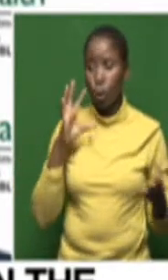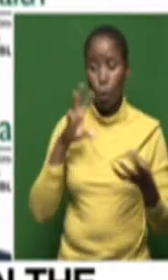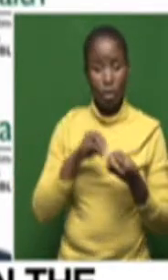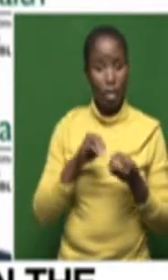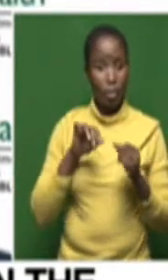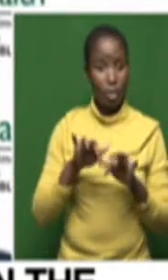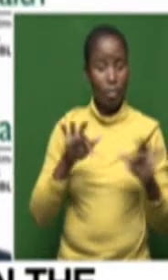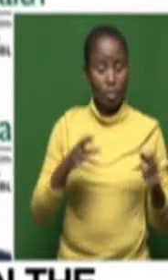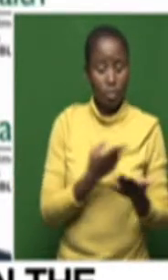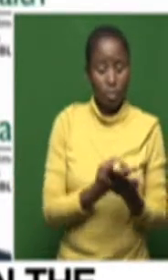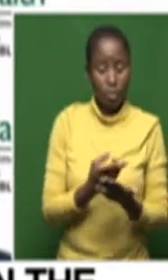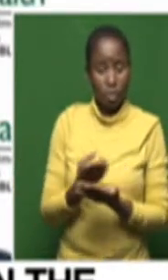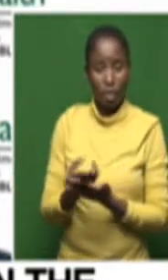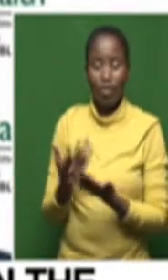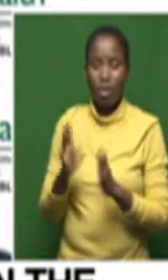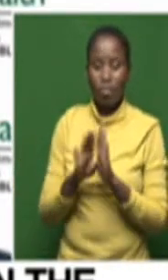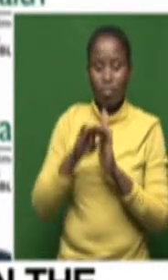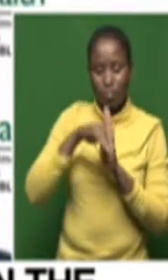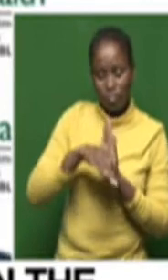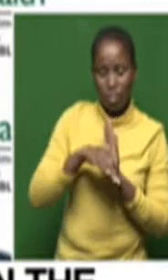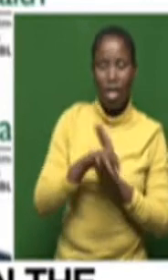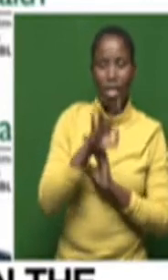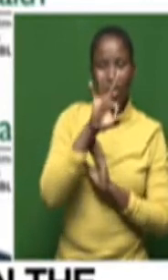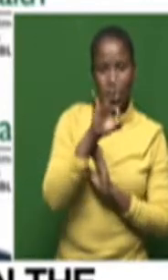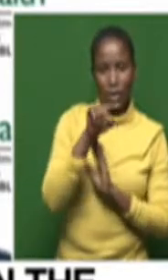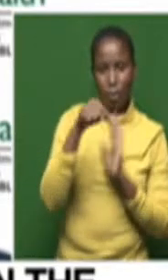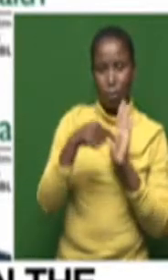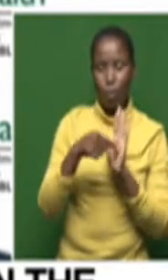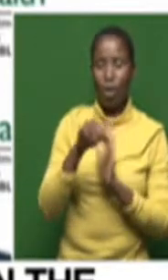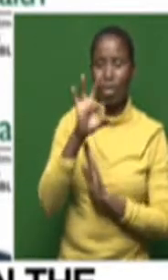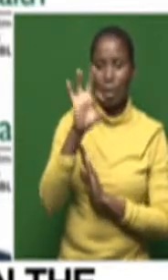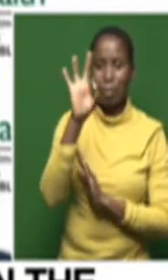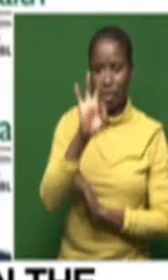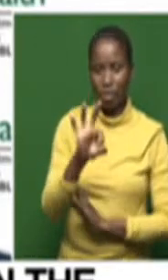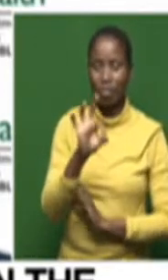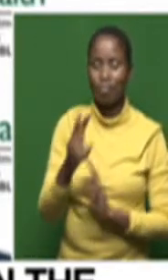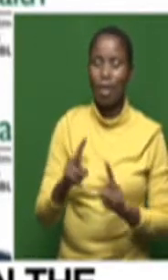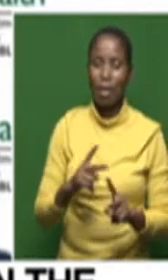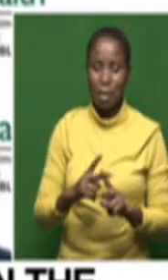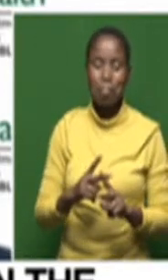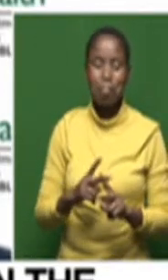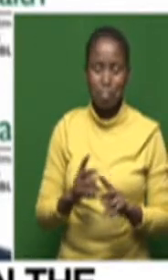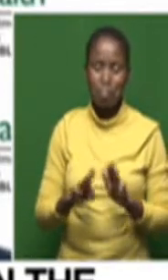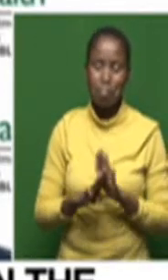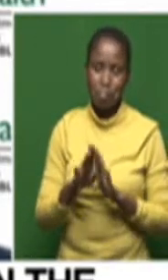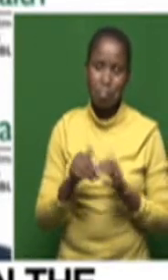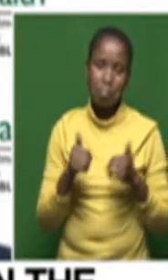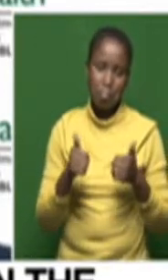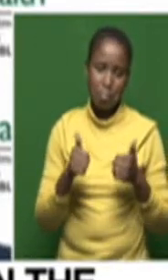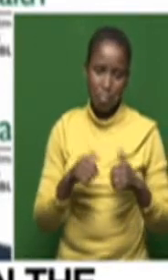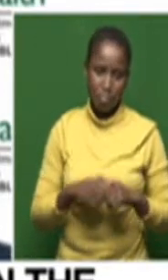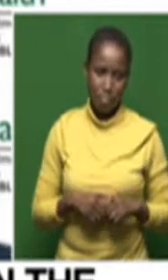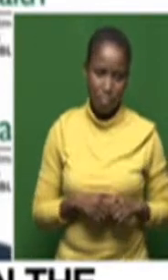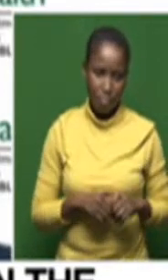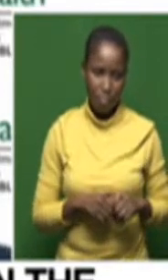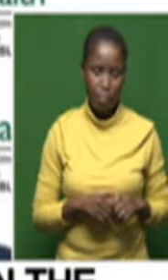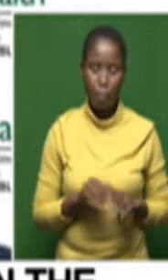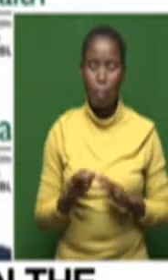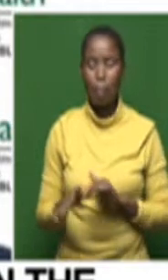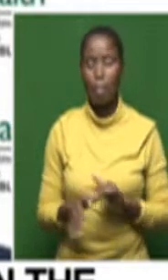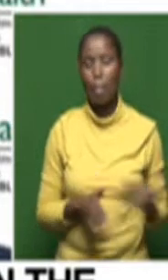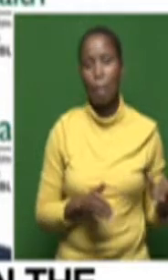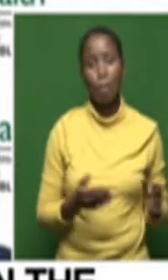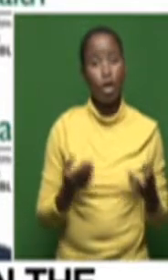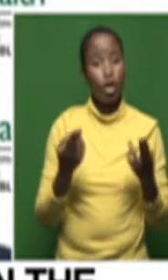has reduced by 3.3%. Again, a very welcome development. New cases